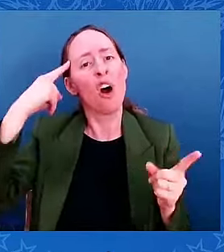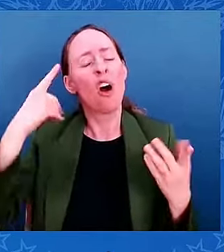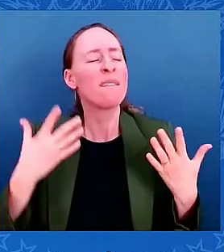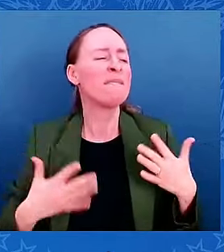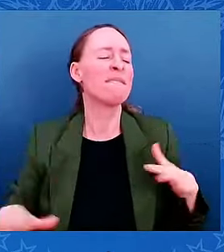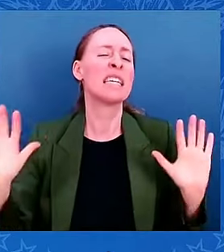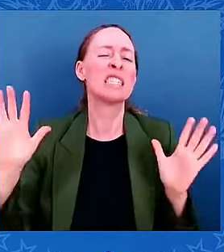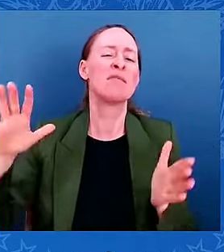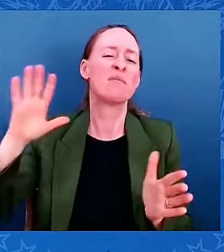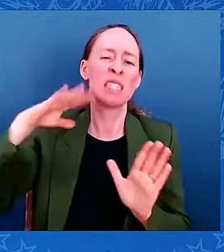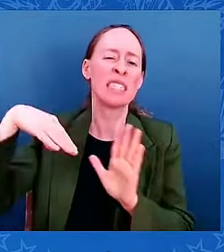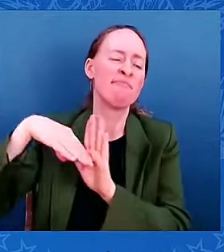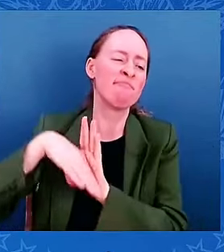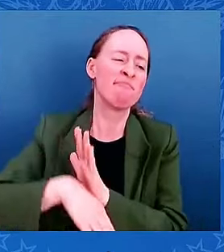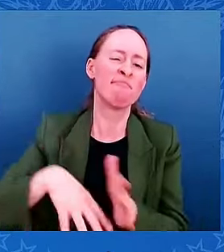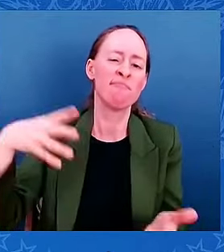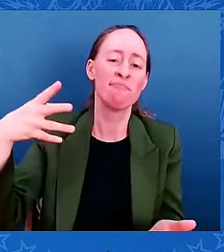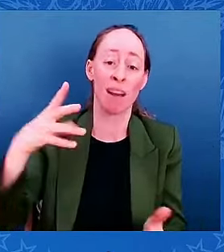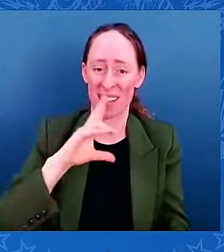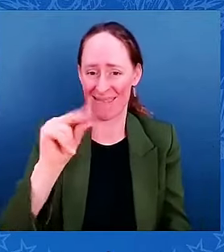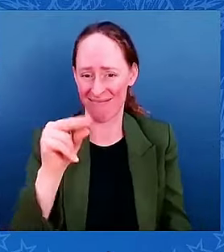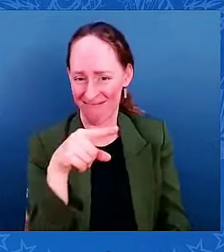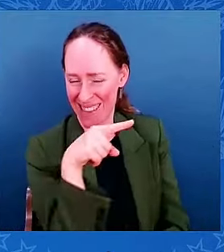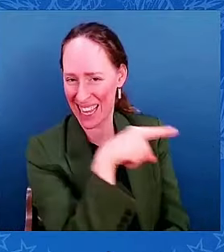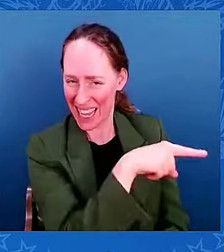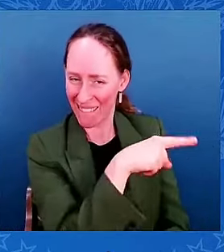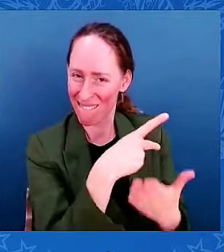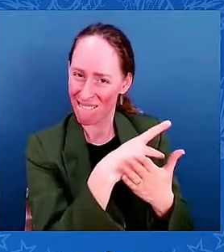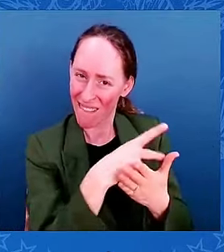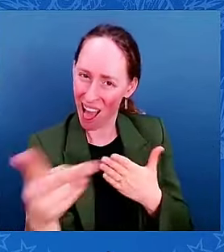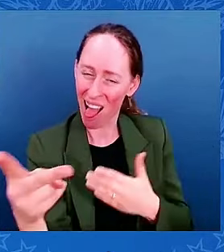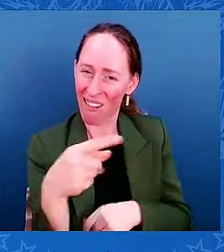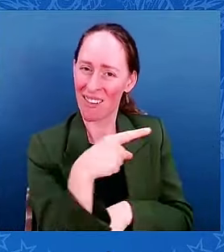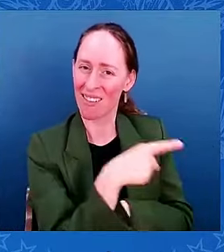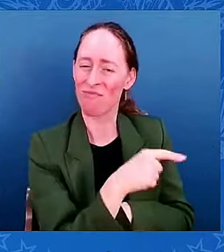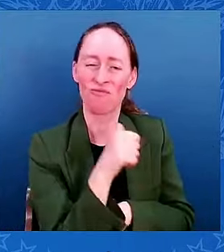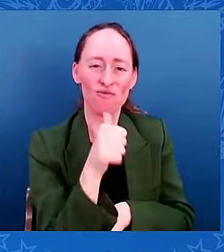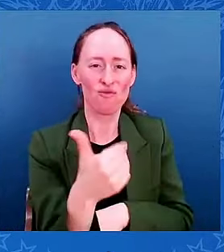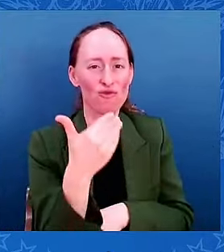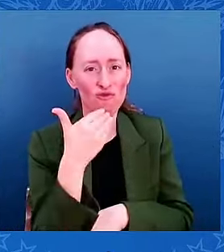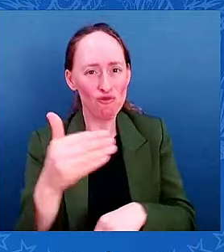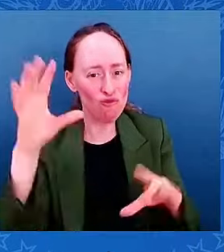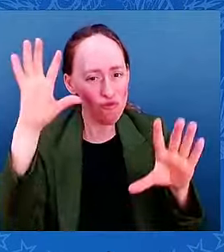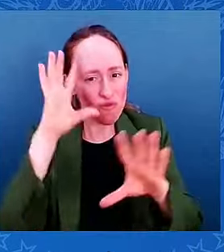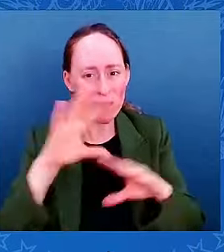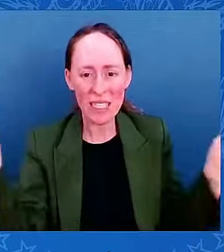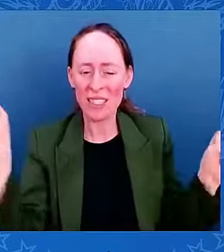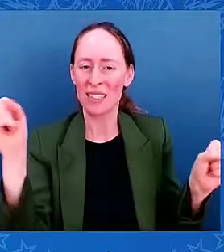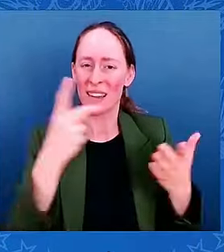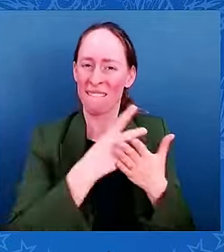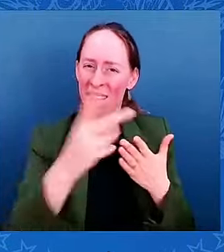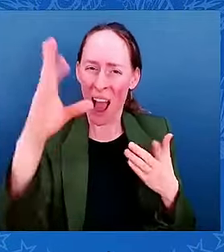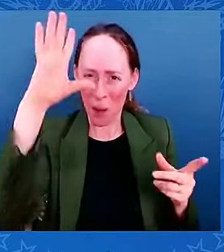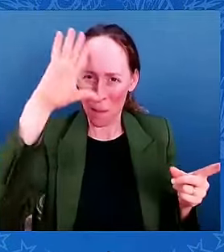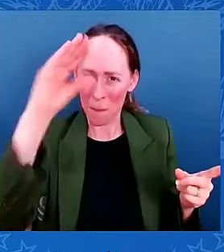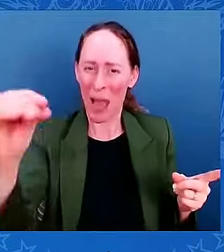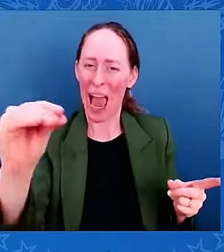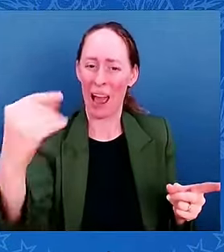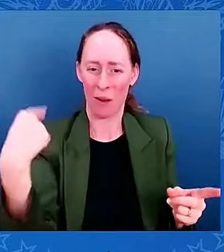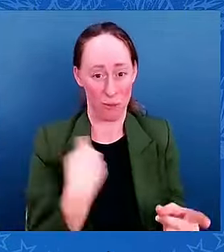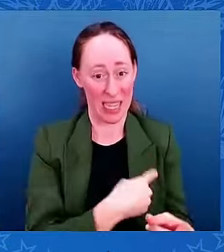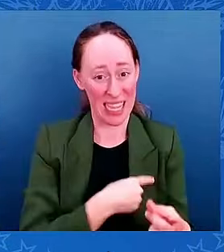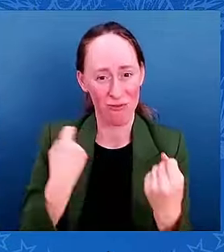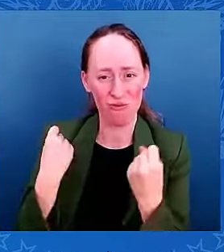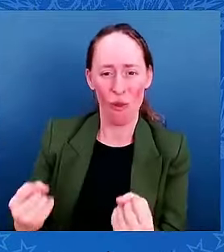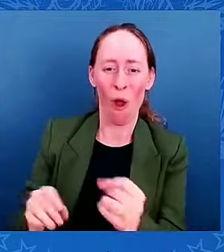He's wrong. America isn't failing. We're winning. Yeah. We're the we are the indispensable nation